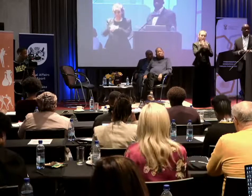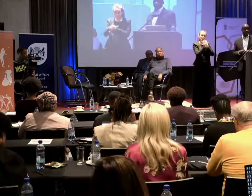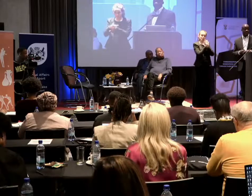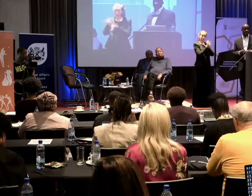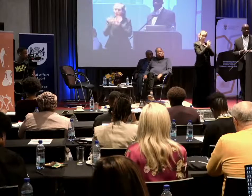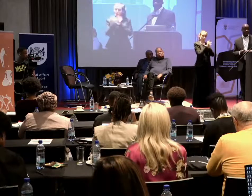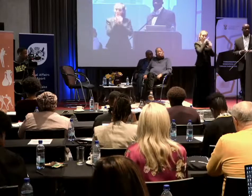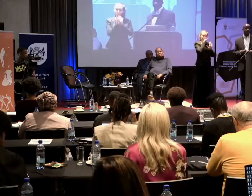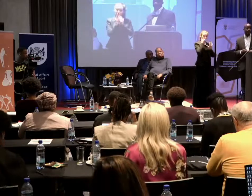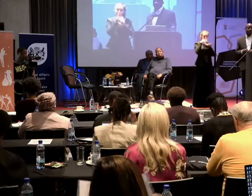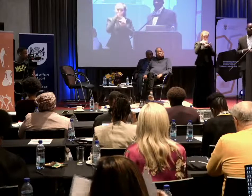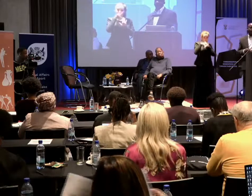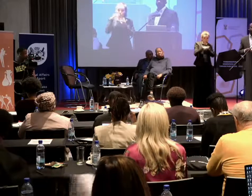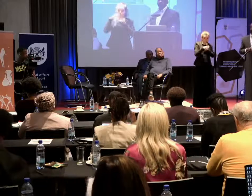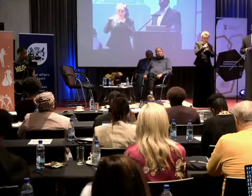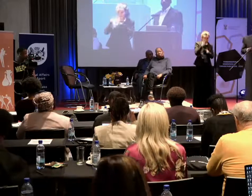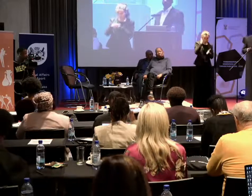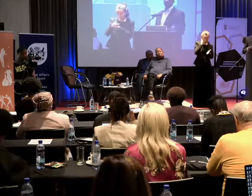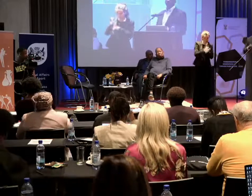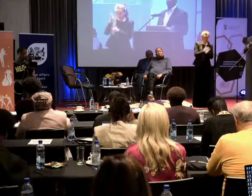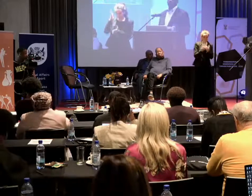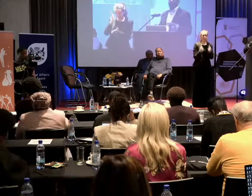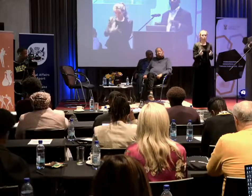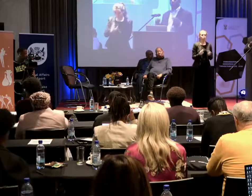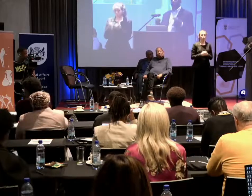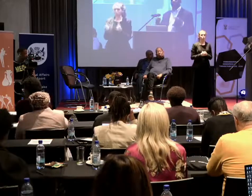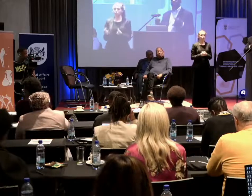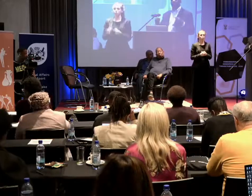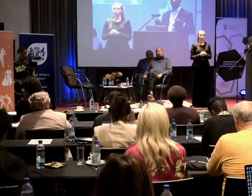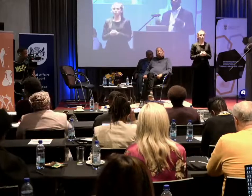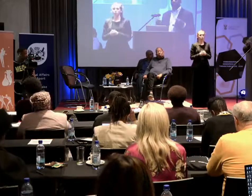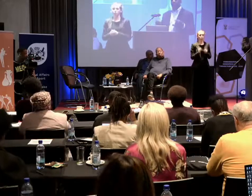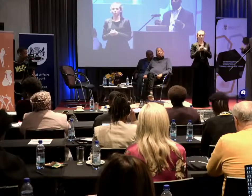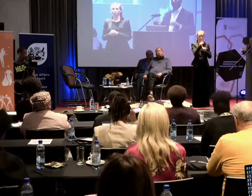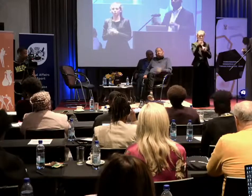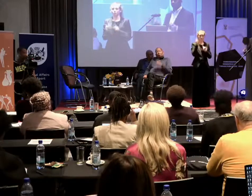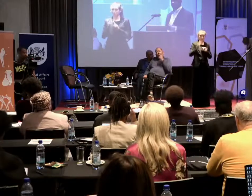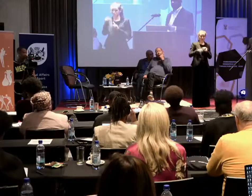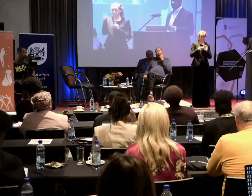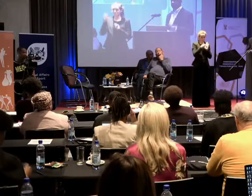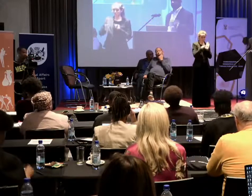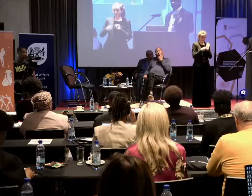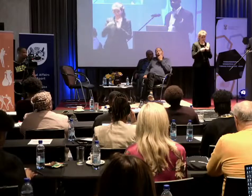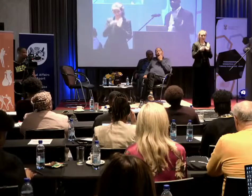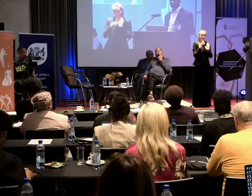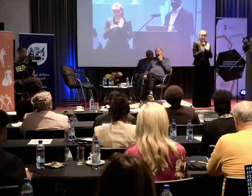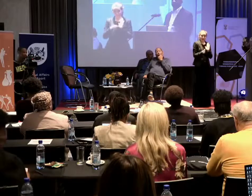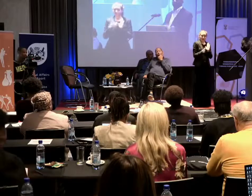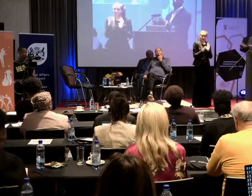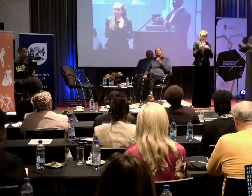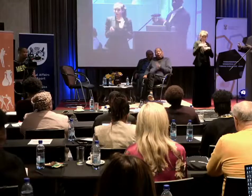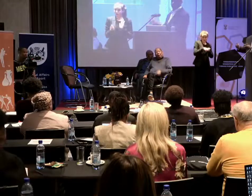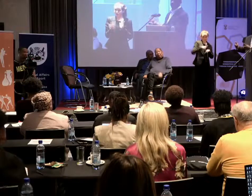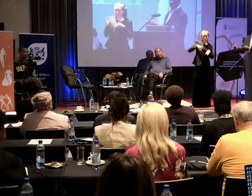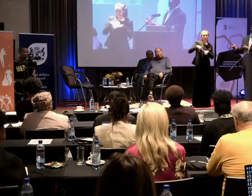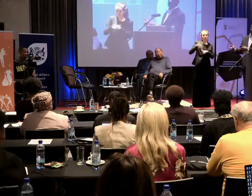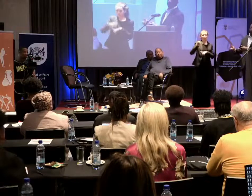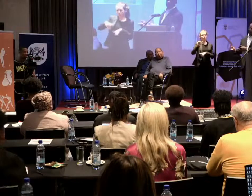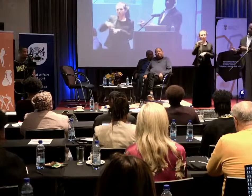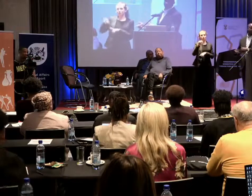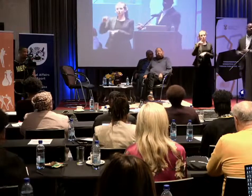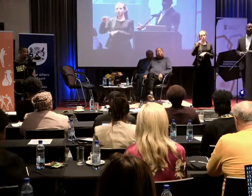South Africa. However, we don't have that mandate to implement. SANRAL is the implementing